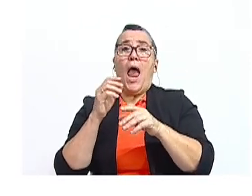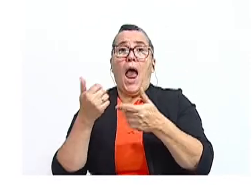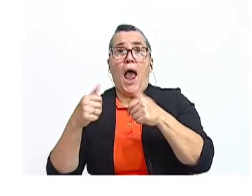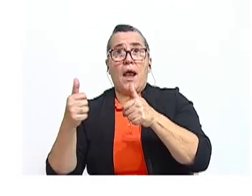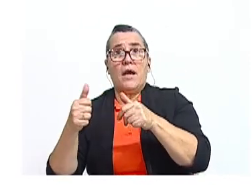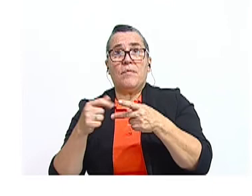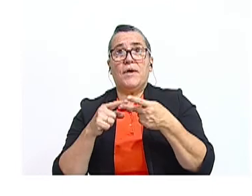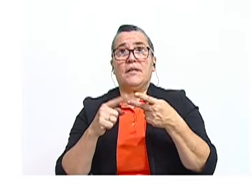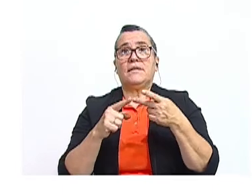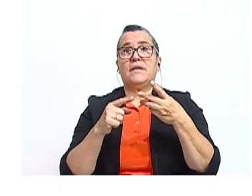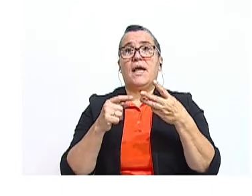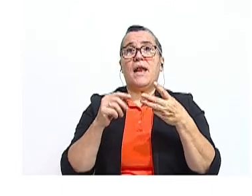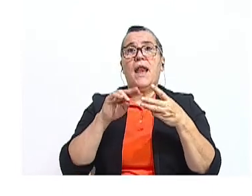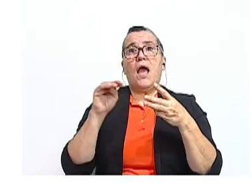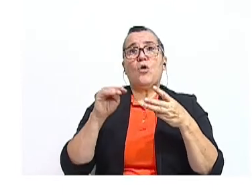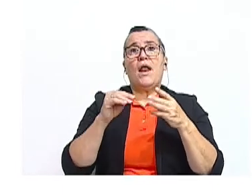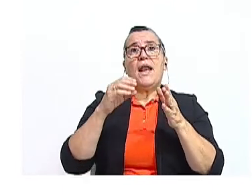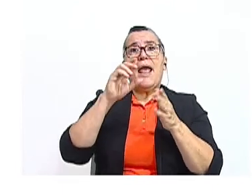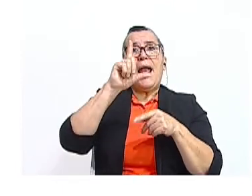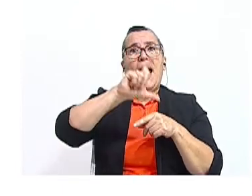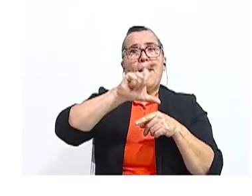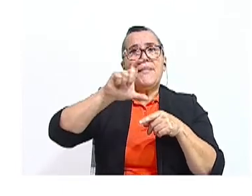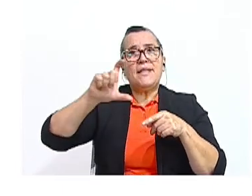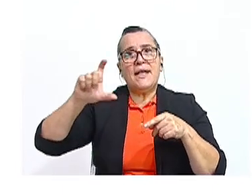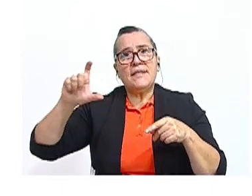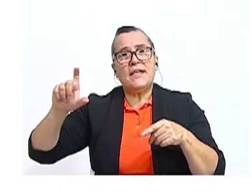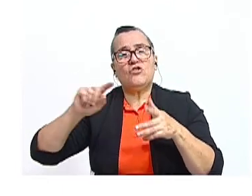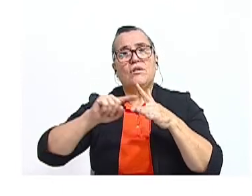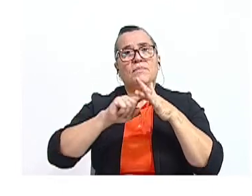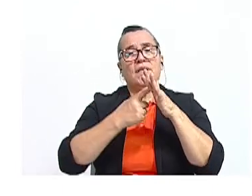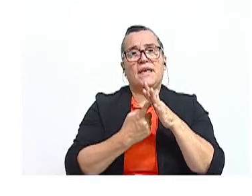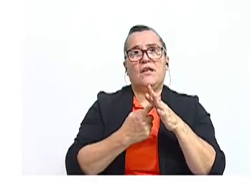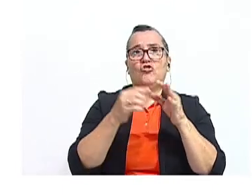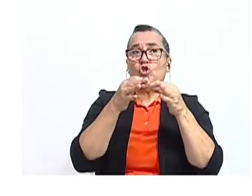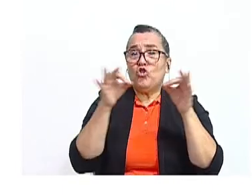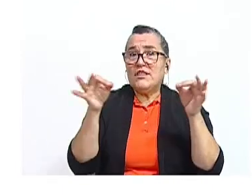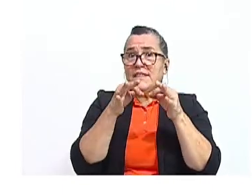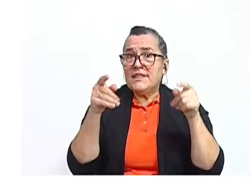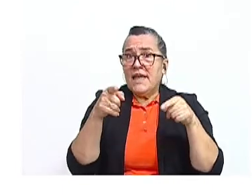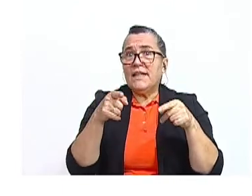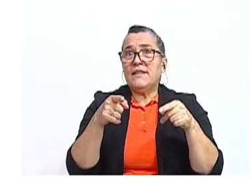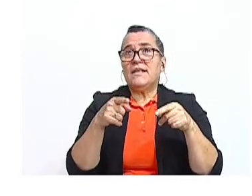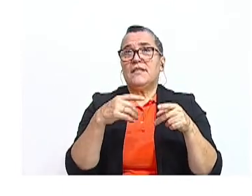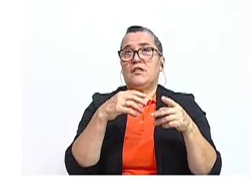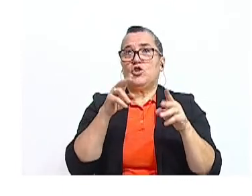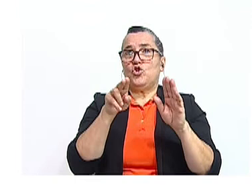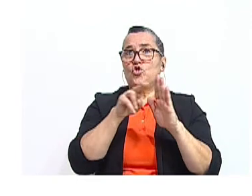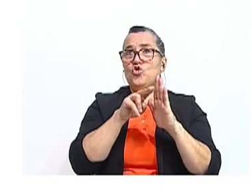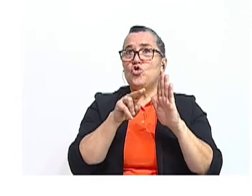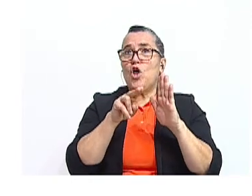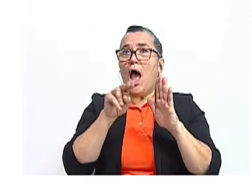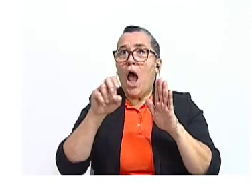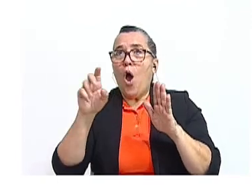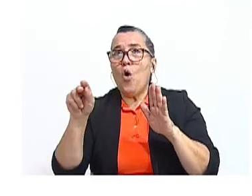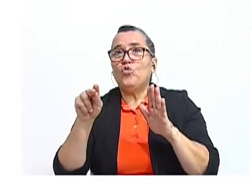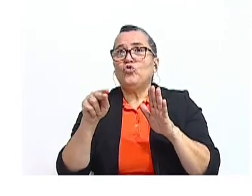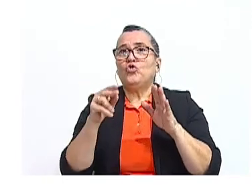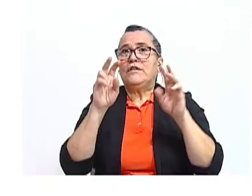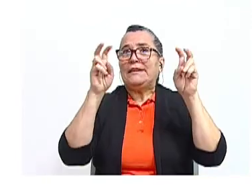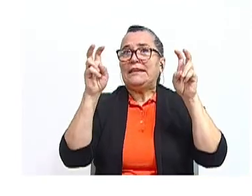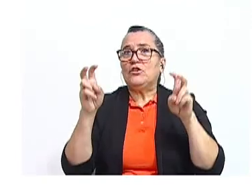article agreement, capitalization at the beginning of sentences, proper nouns, titles, and